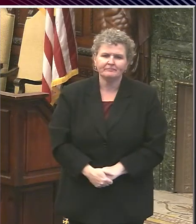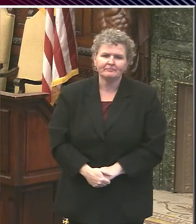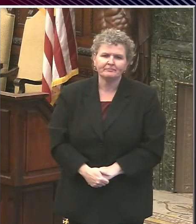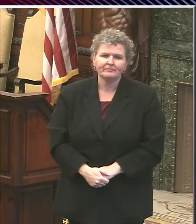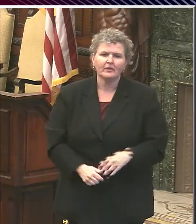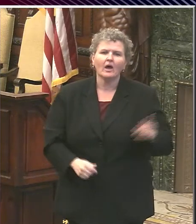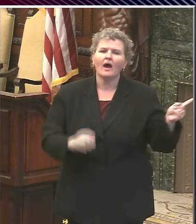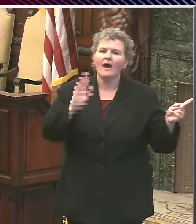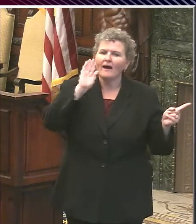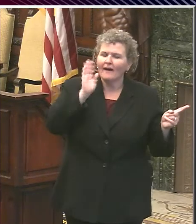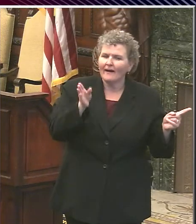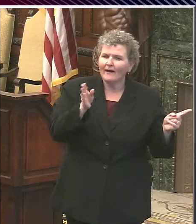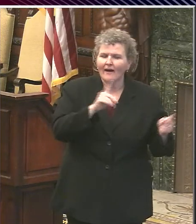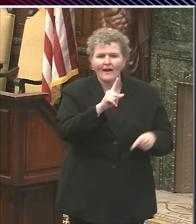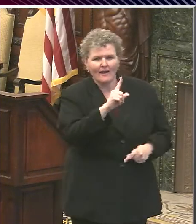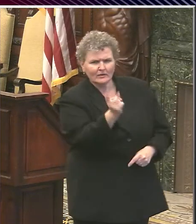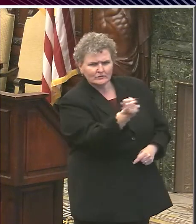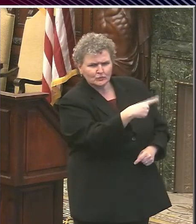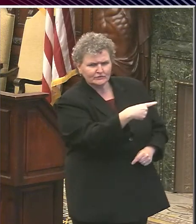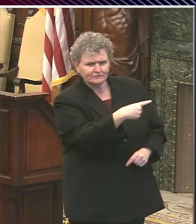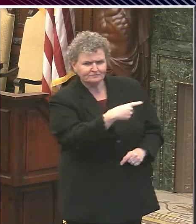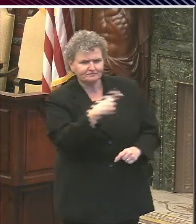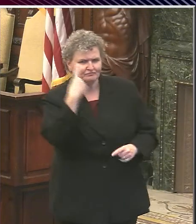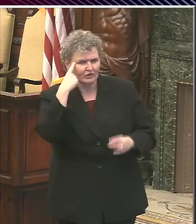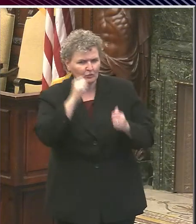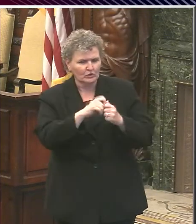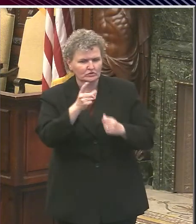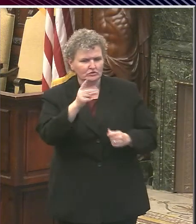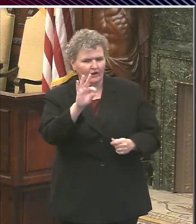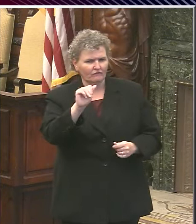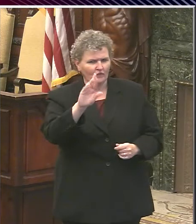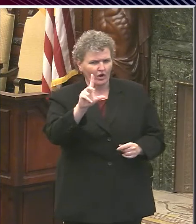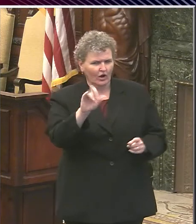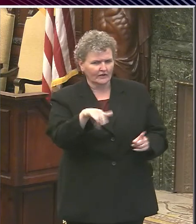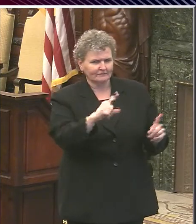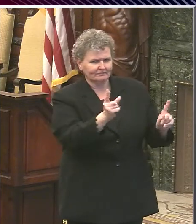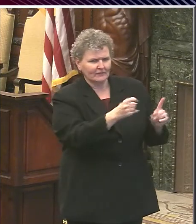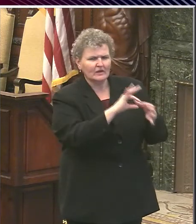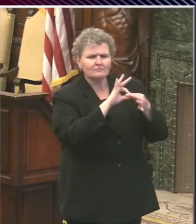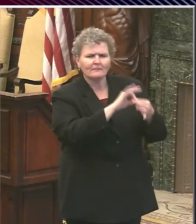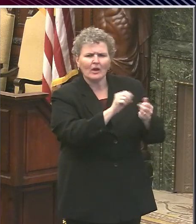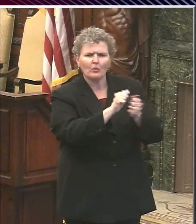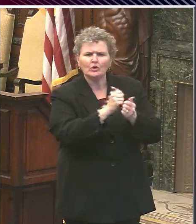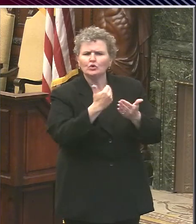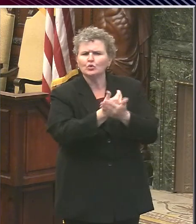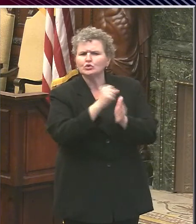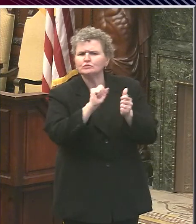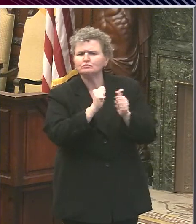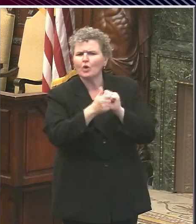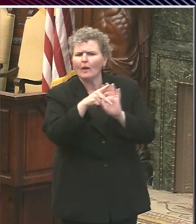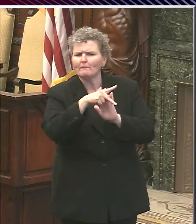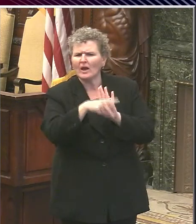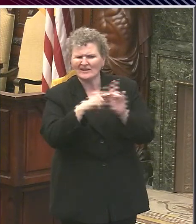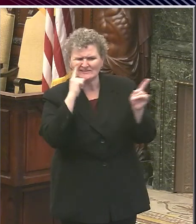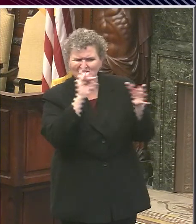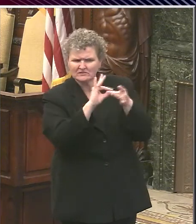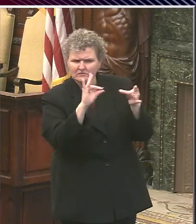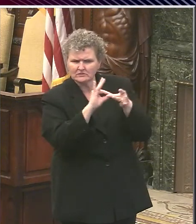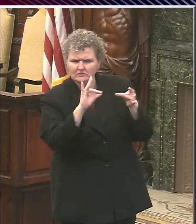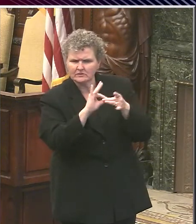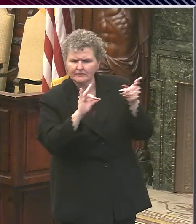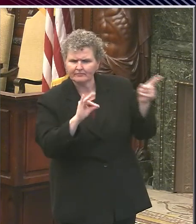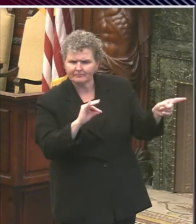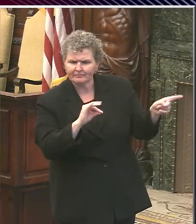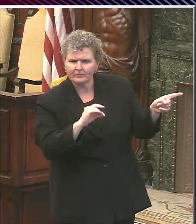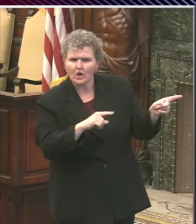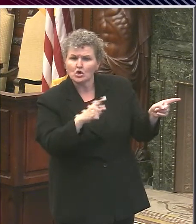Hi, this question is for Dr. Farley, just in reference to the new sports policy that you discussed today. Does it apply